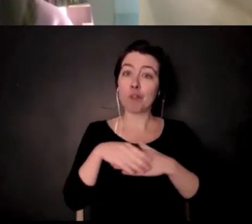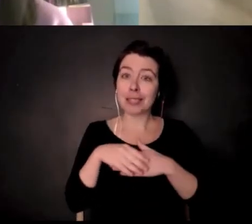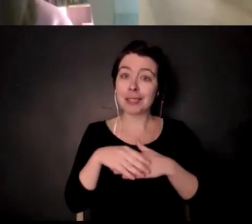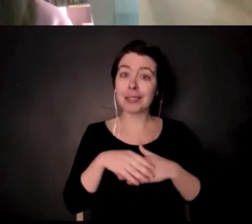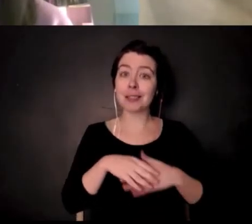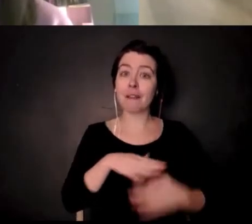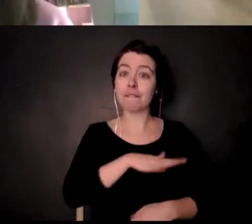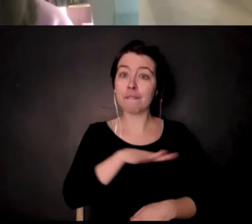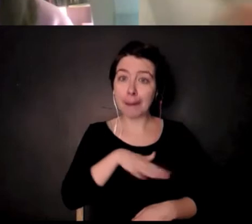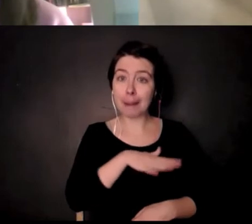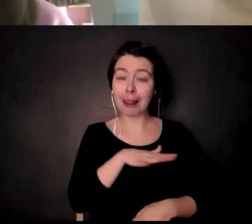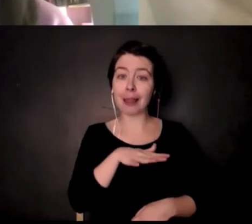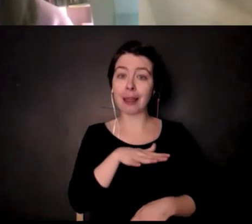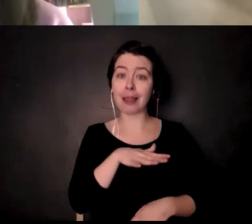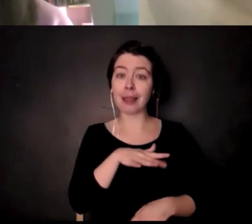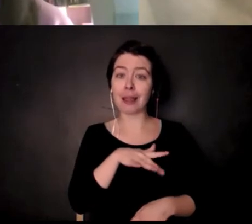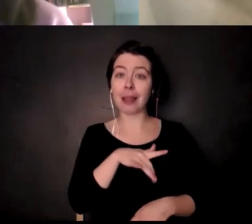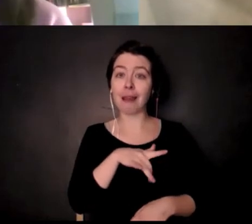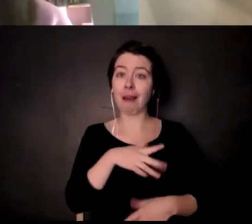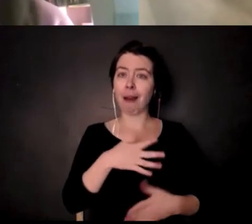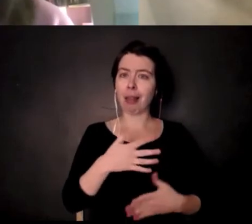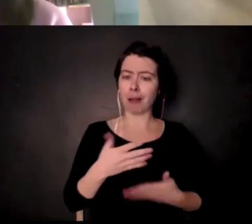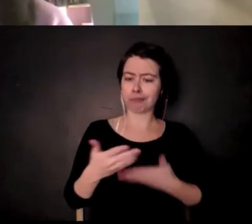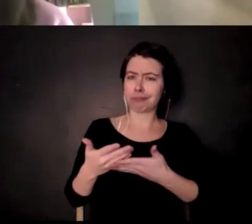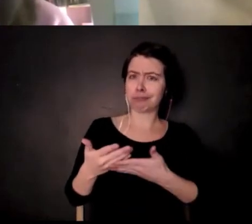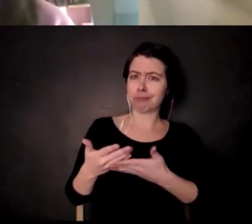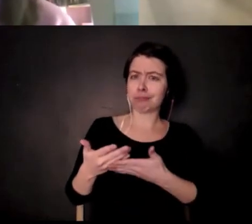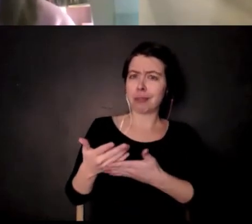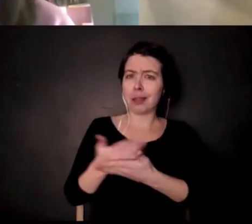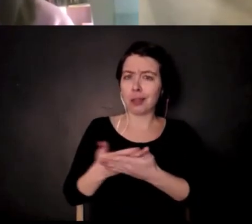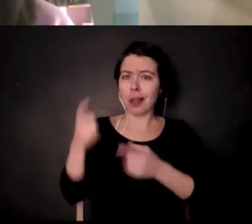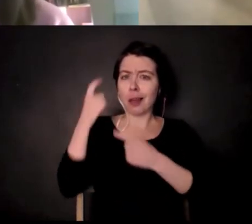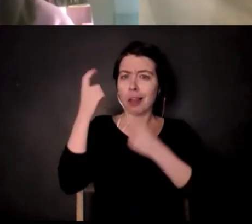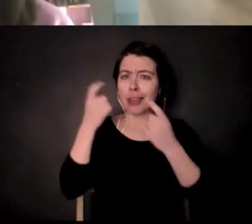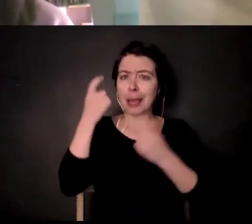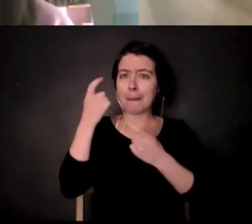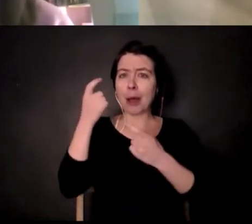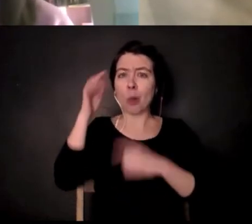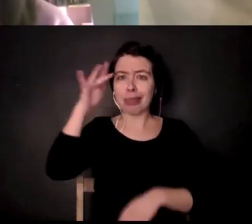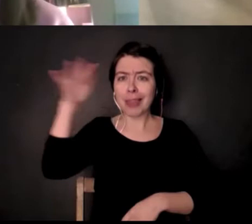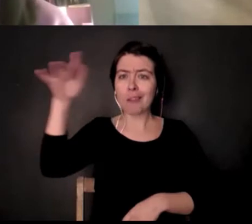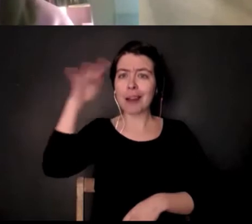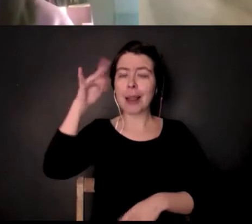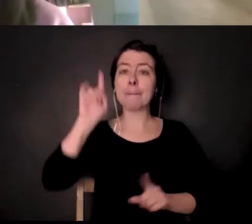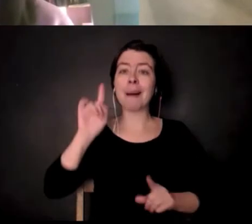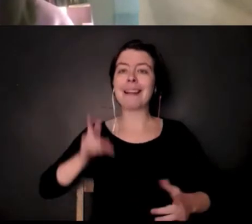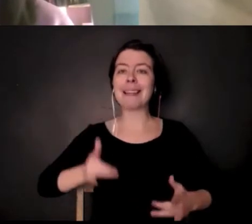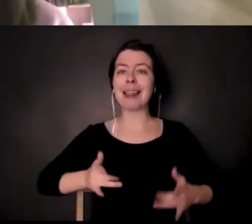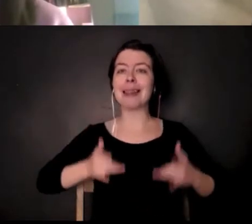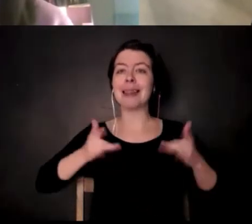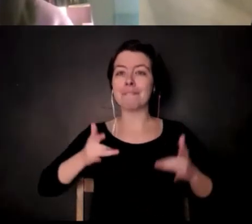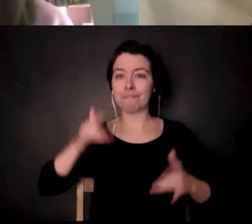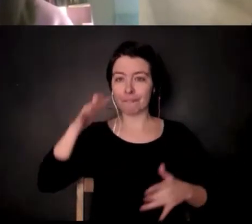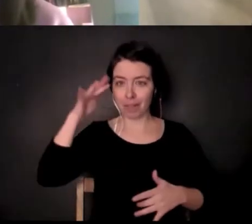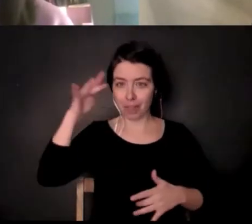on ideas of theory with. And it's a lived theory. So being able to